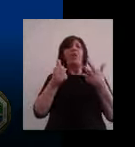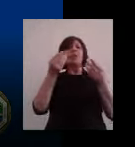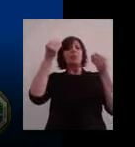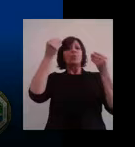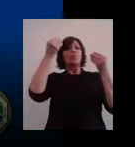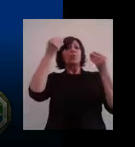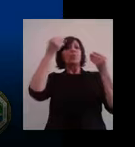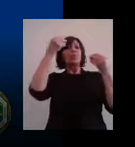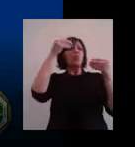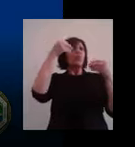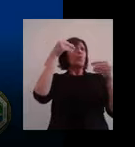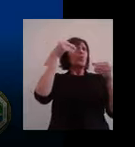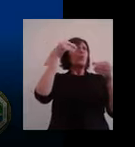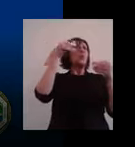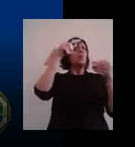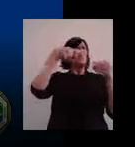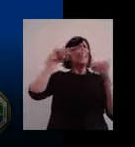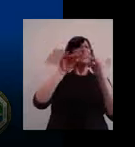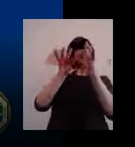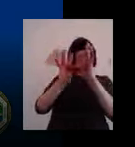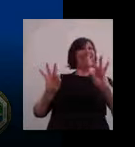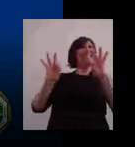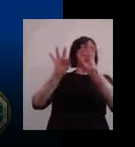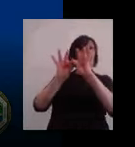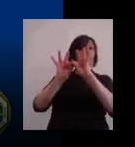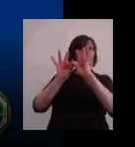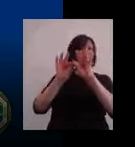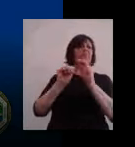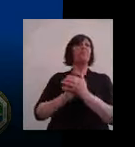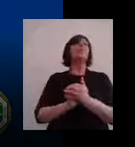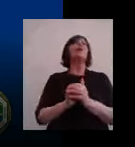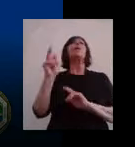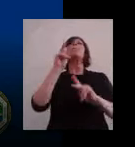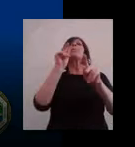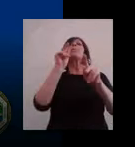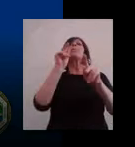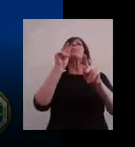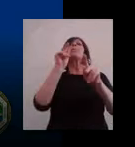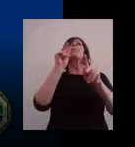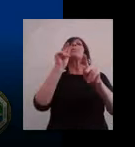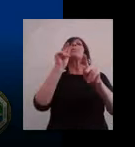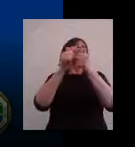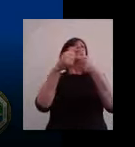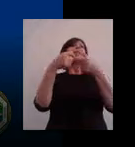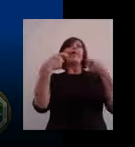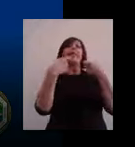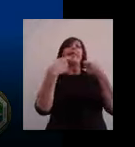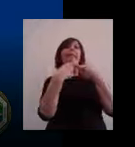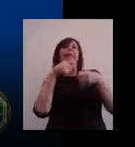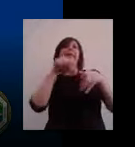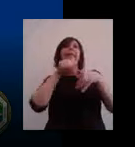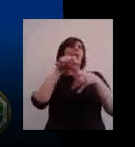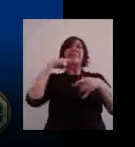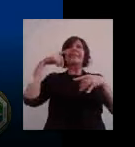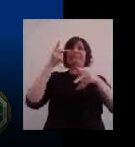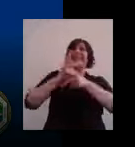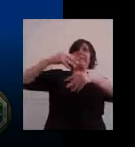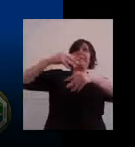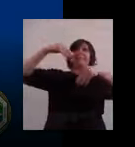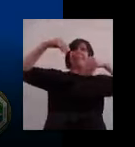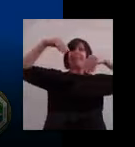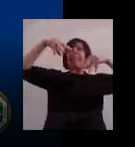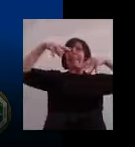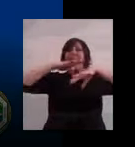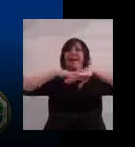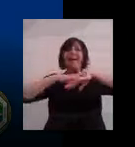because those are essential to us. Our people working in utilities, we have to keep the lights on and the heat on, especially now where it's so cold out.